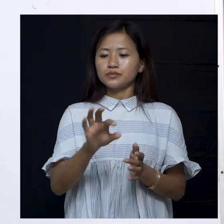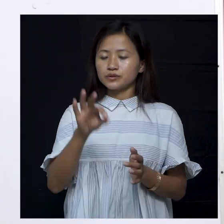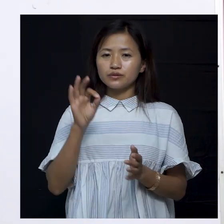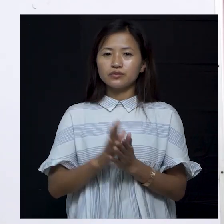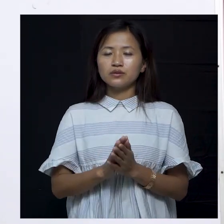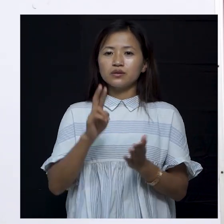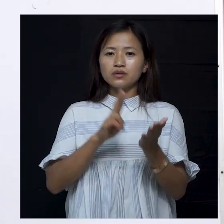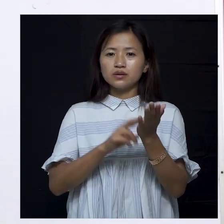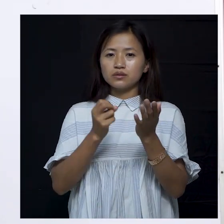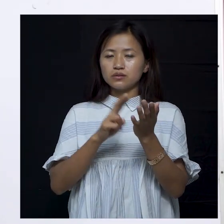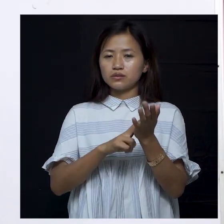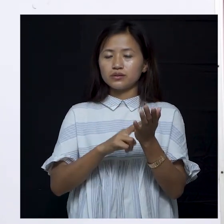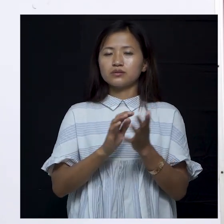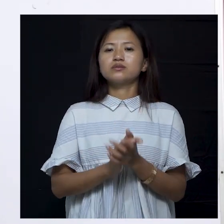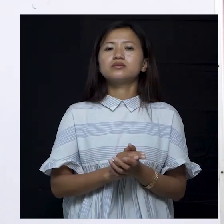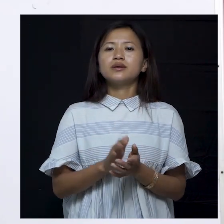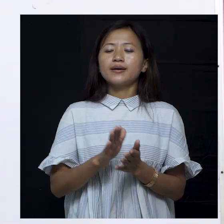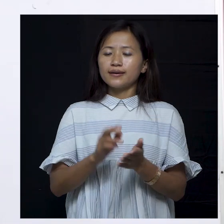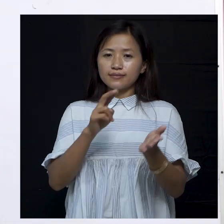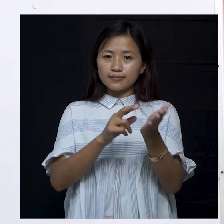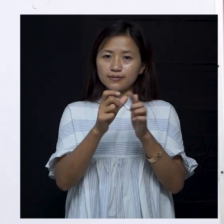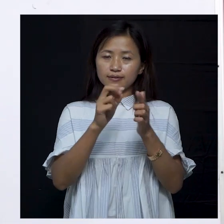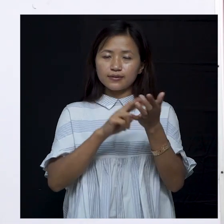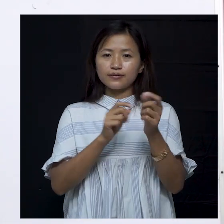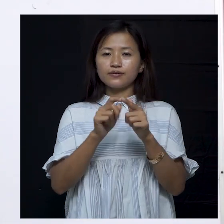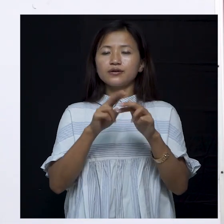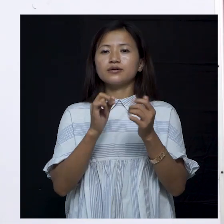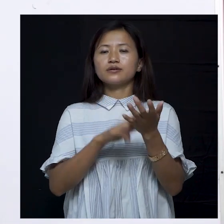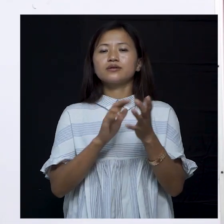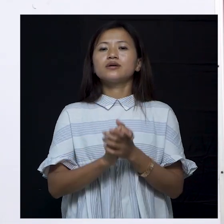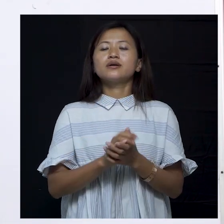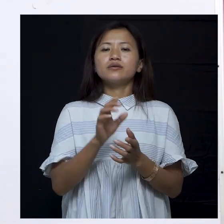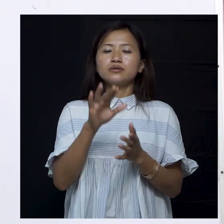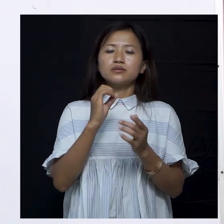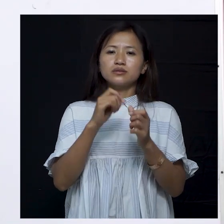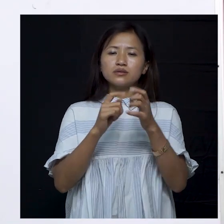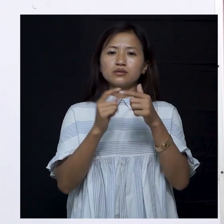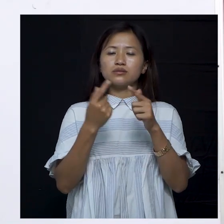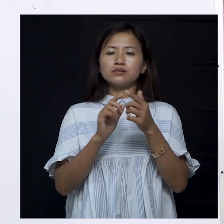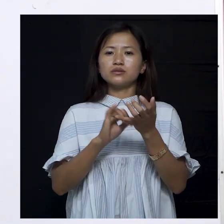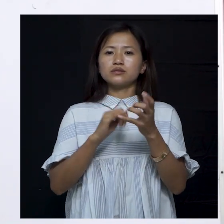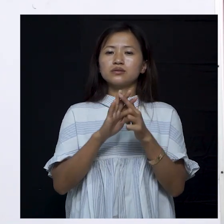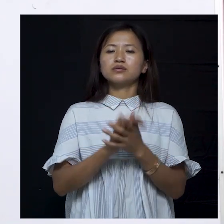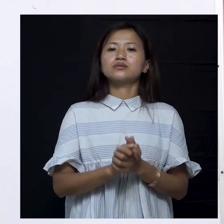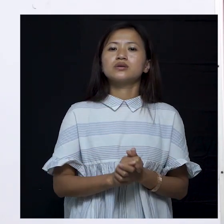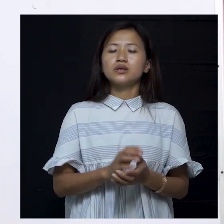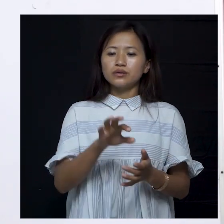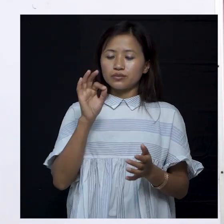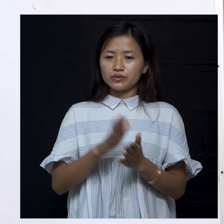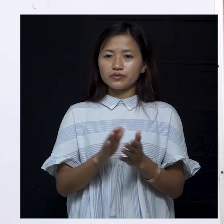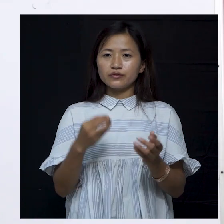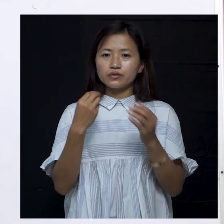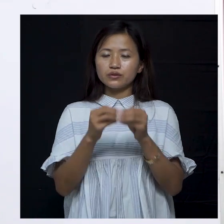a non-defining clause as well as a defining clause. In a defining clause, the sentence or the clause